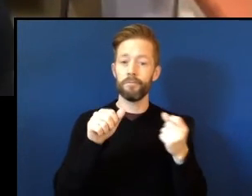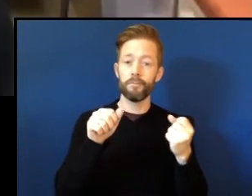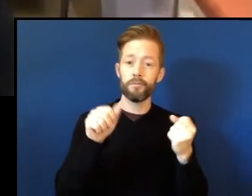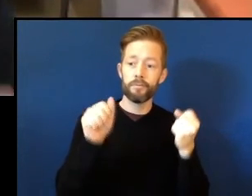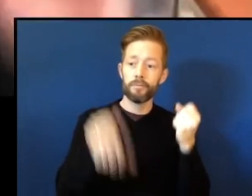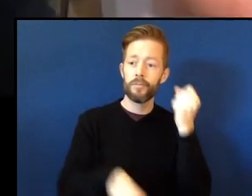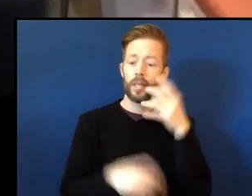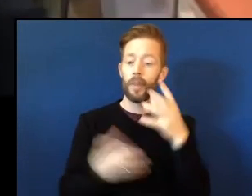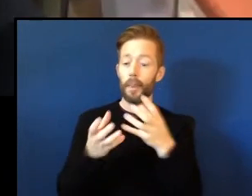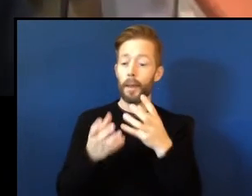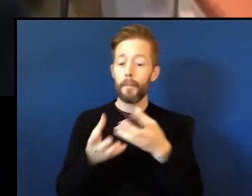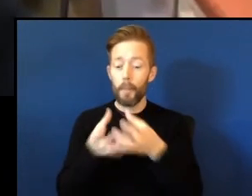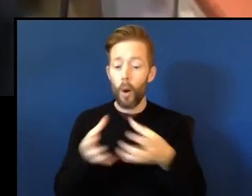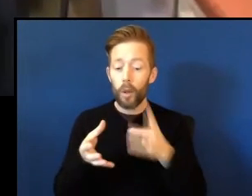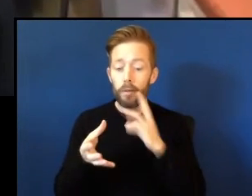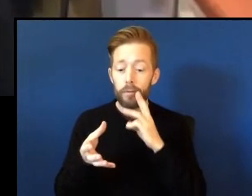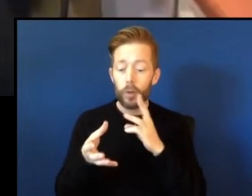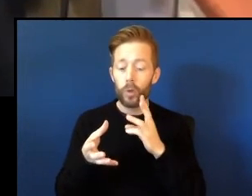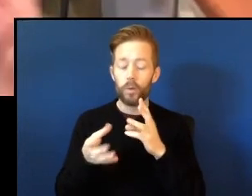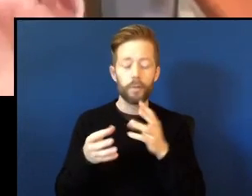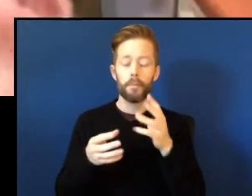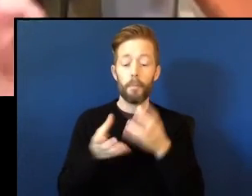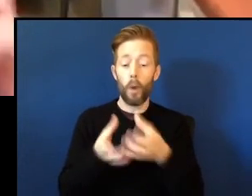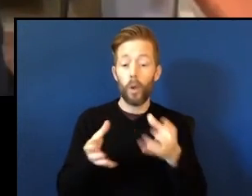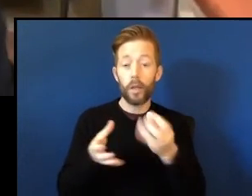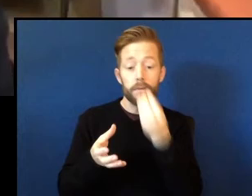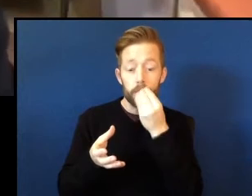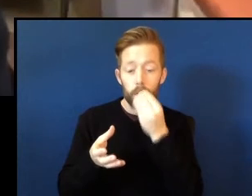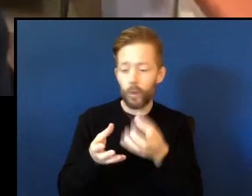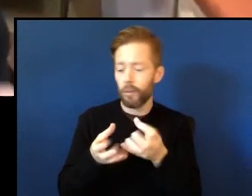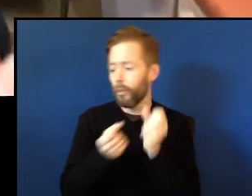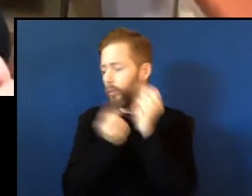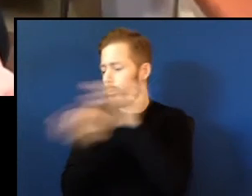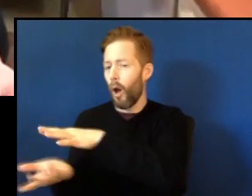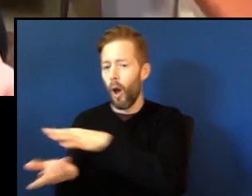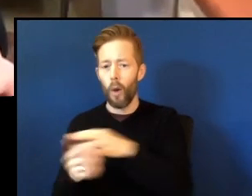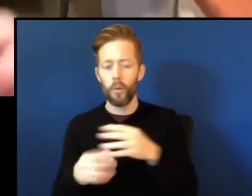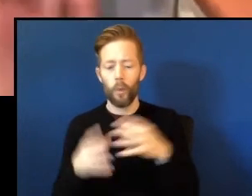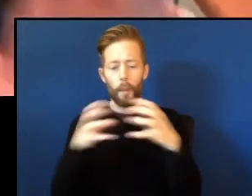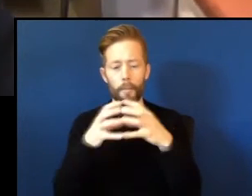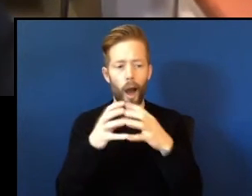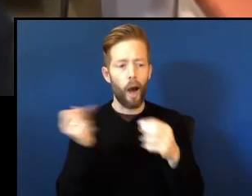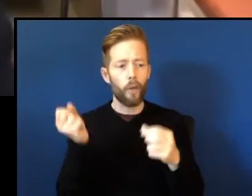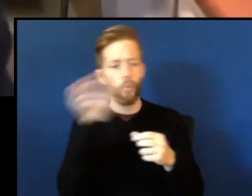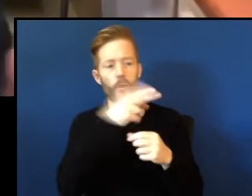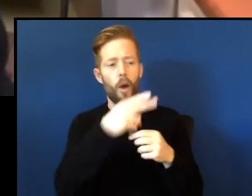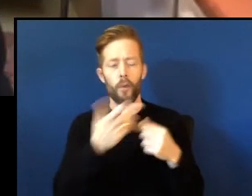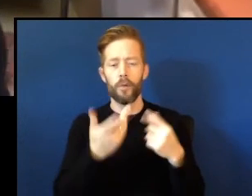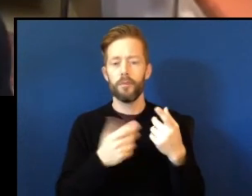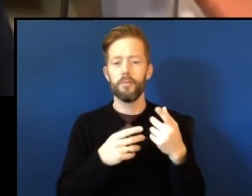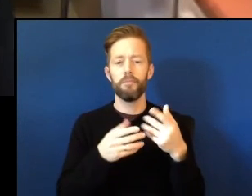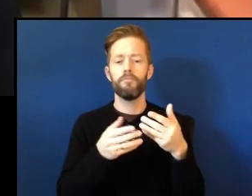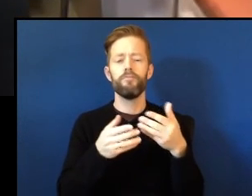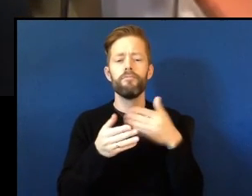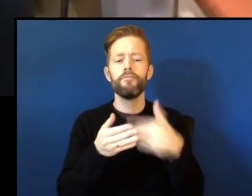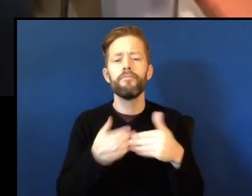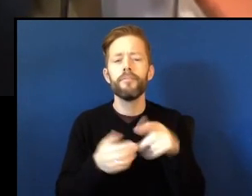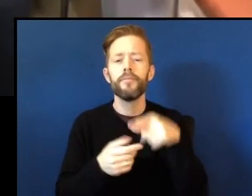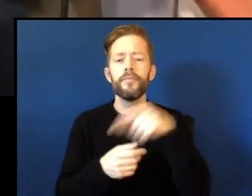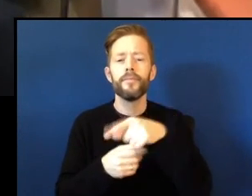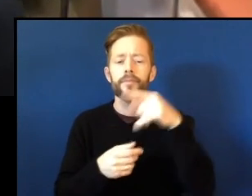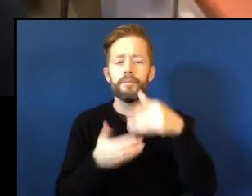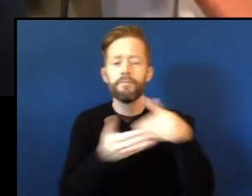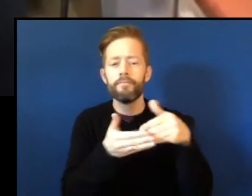their bowl of food over the edge of the chair or throwing a ball down off the couch or wherever, whatever they're